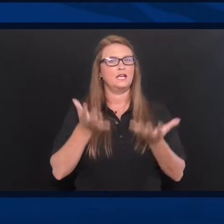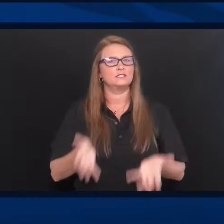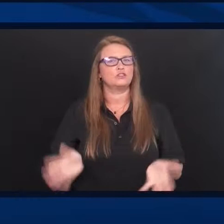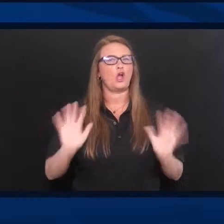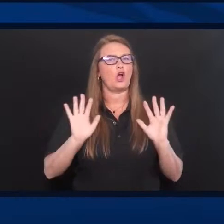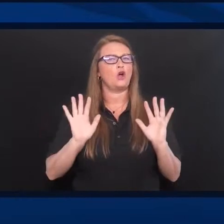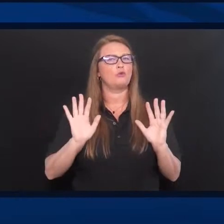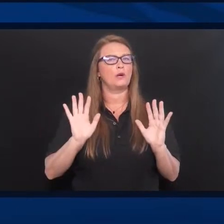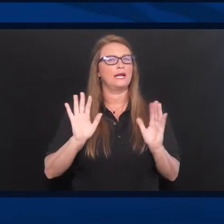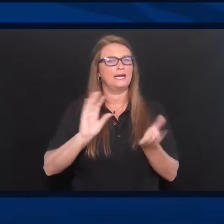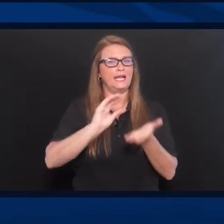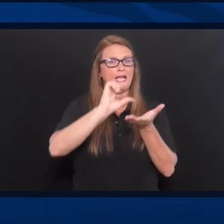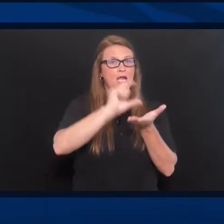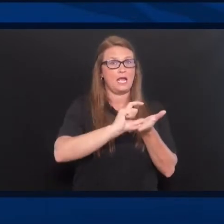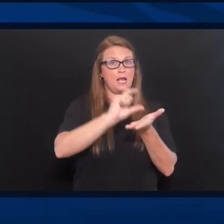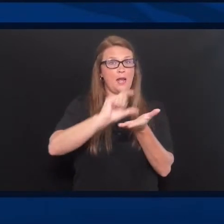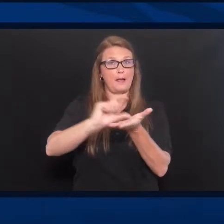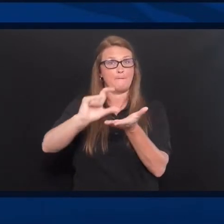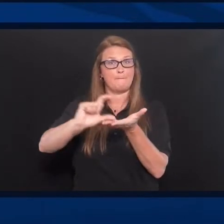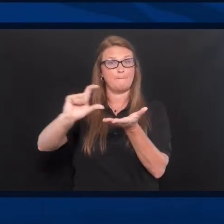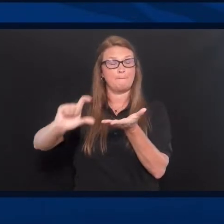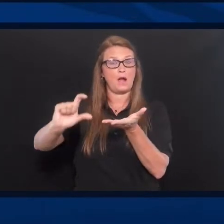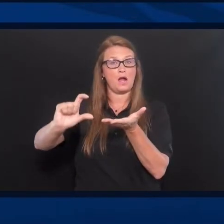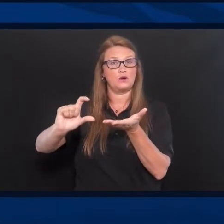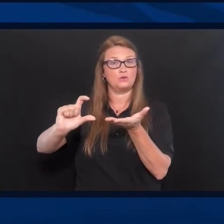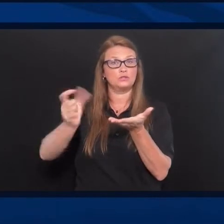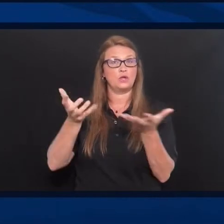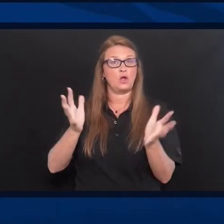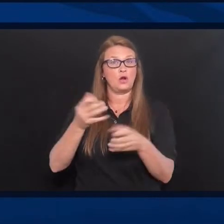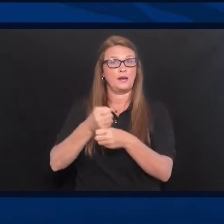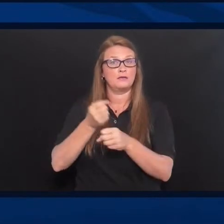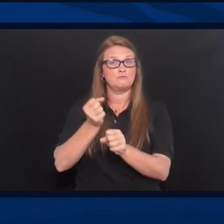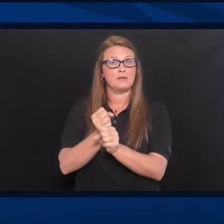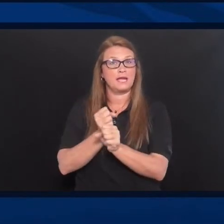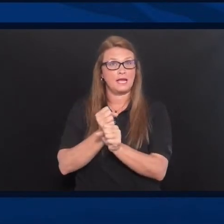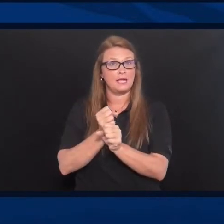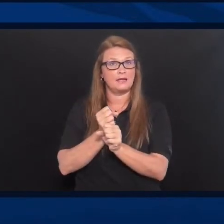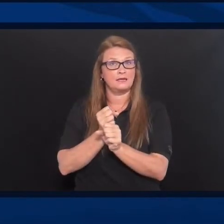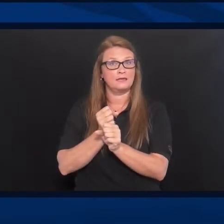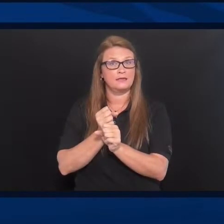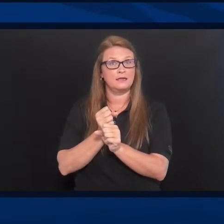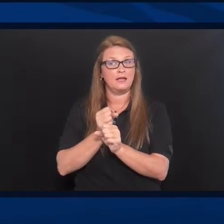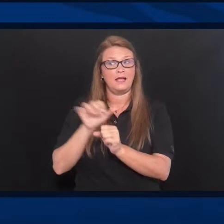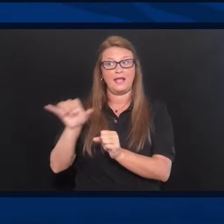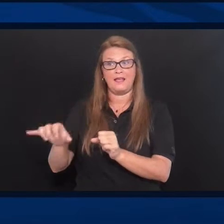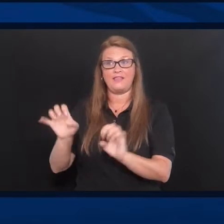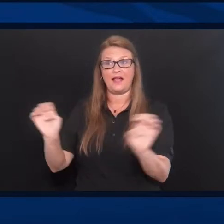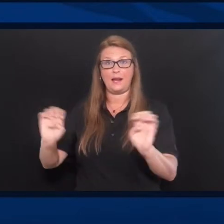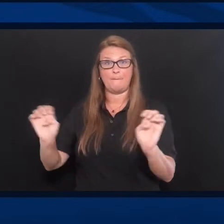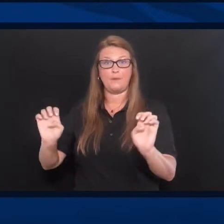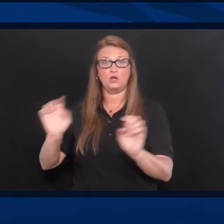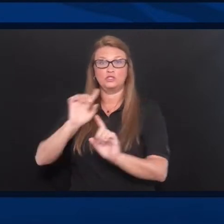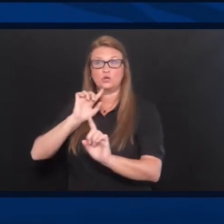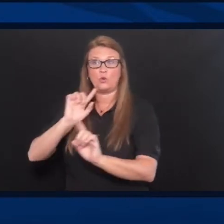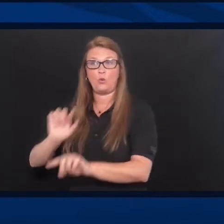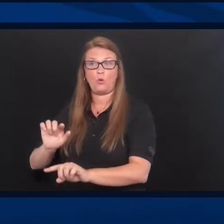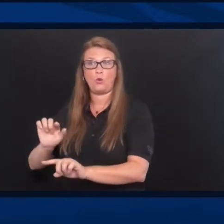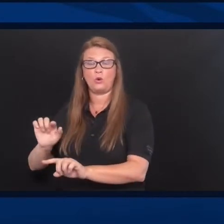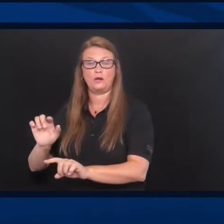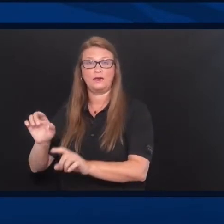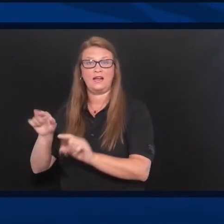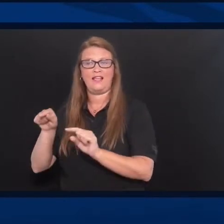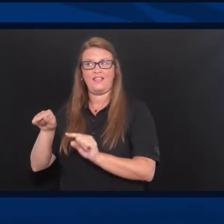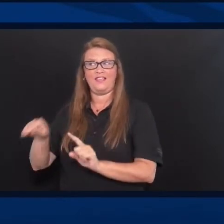that has already been produced and was manufactured under the emergency order, that serum isn't